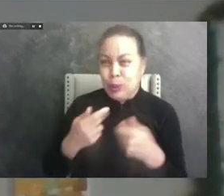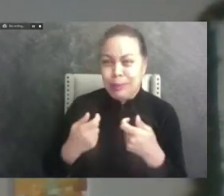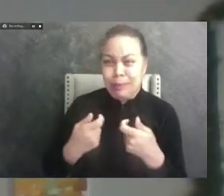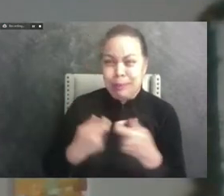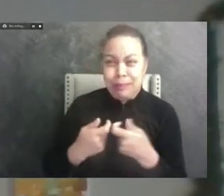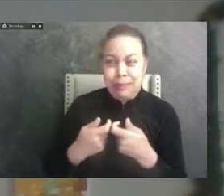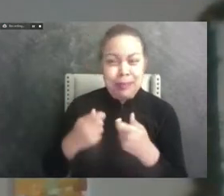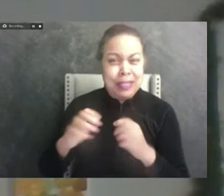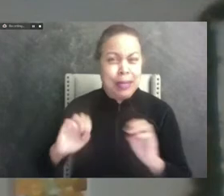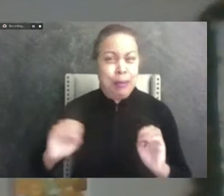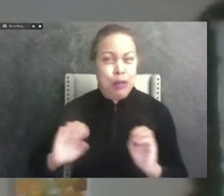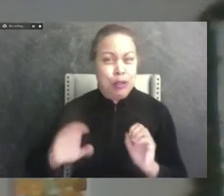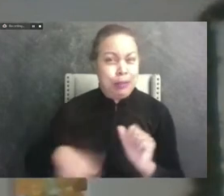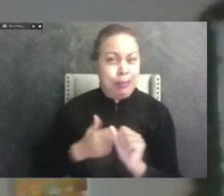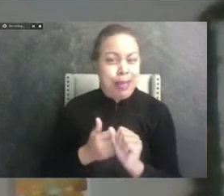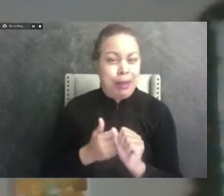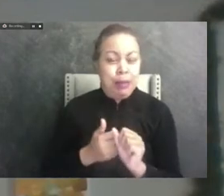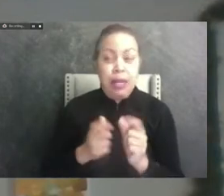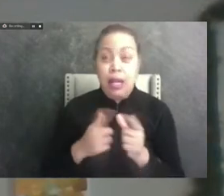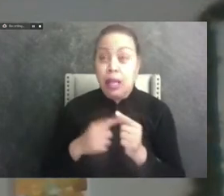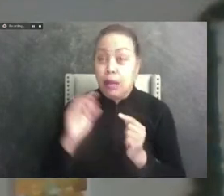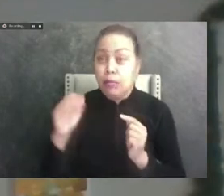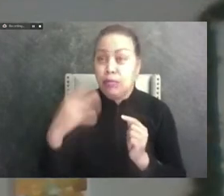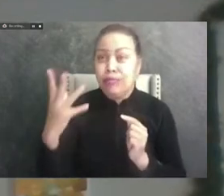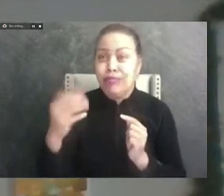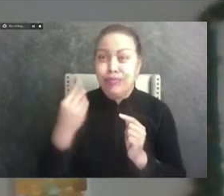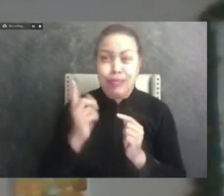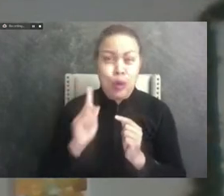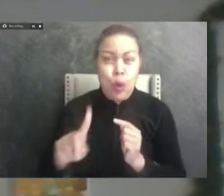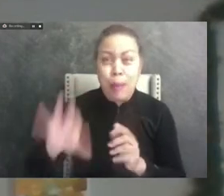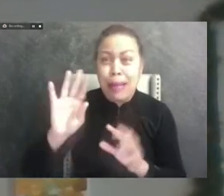and sirens were heard to wail through the night.